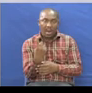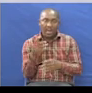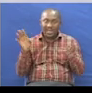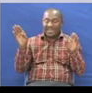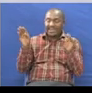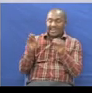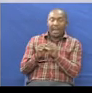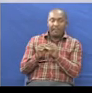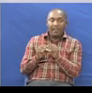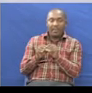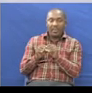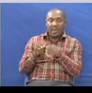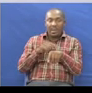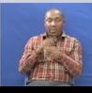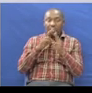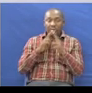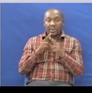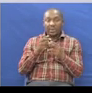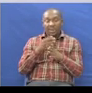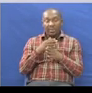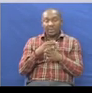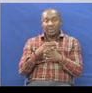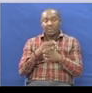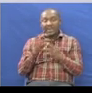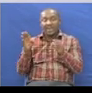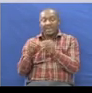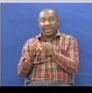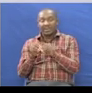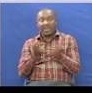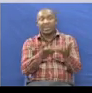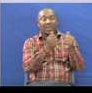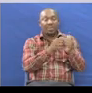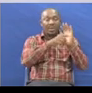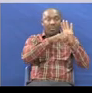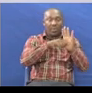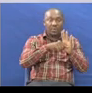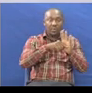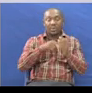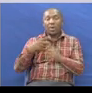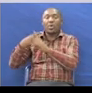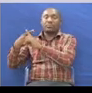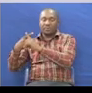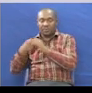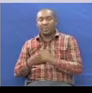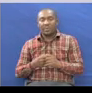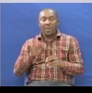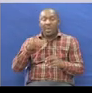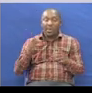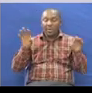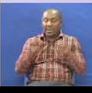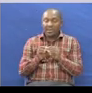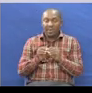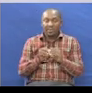sum, mind you, when we are talking of sum, we can sum up the positive numbers, or we can sum up the negative numbers. Or we can sum up when